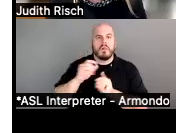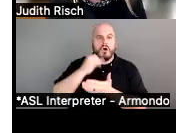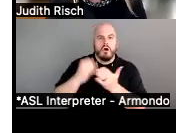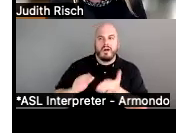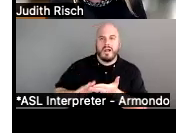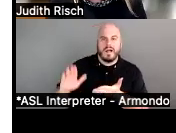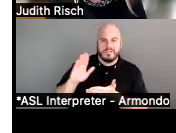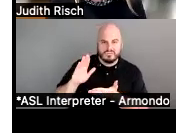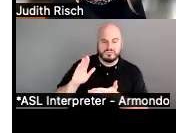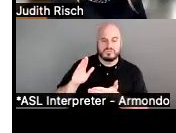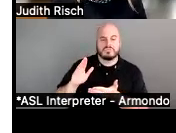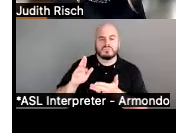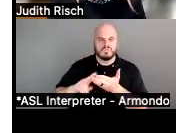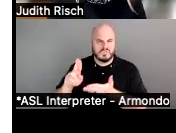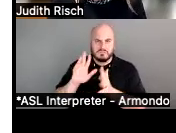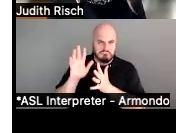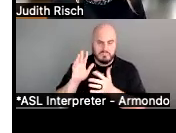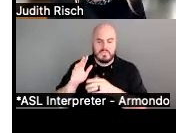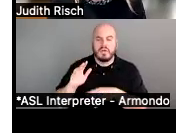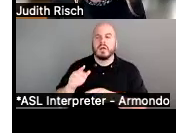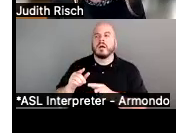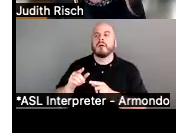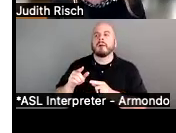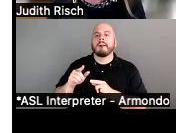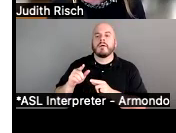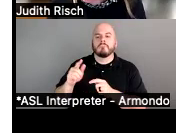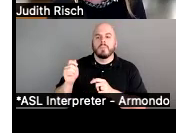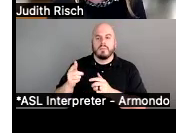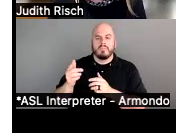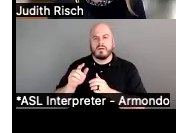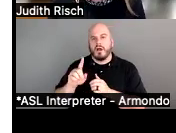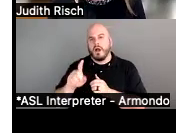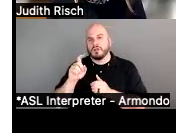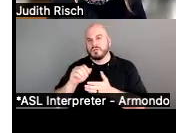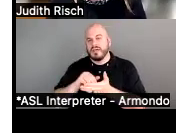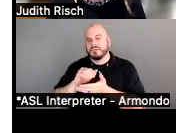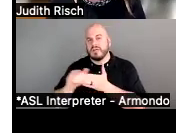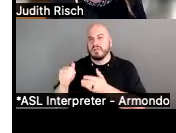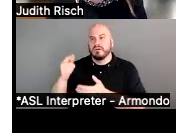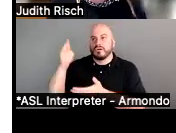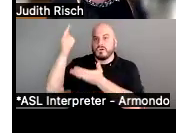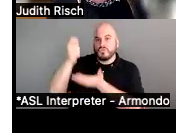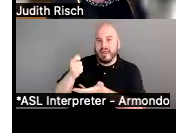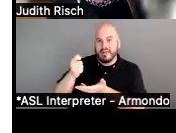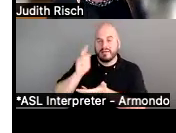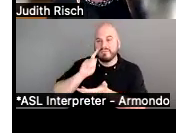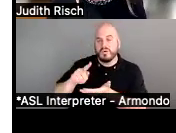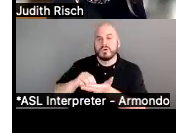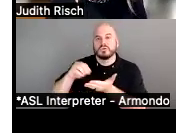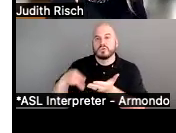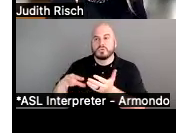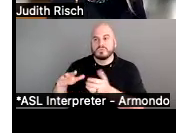they're all about $100,000 grants for student mental health